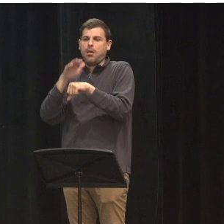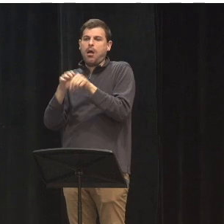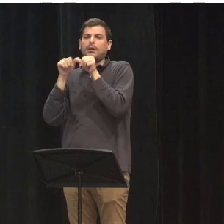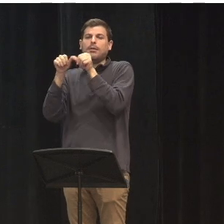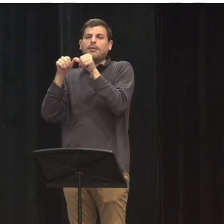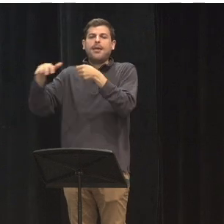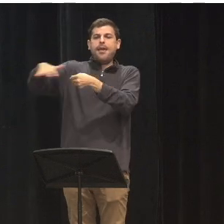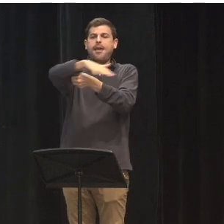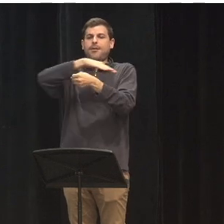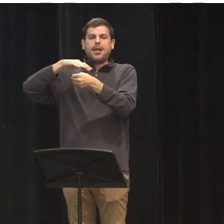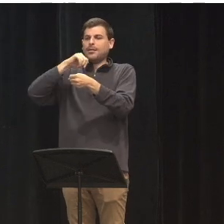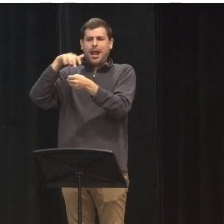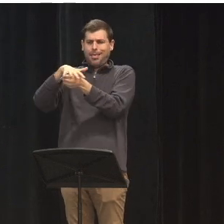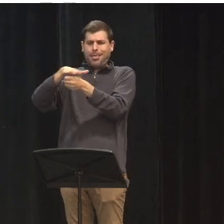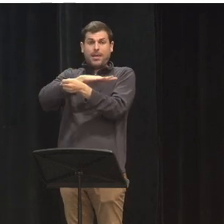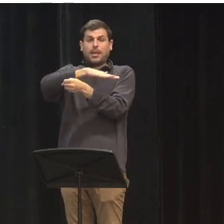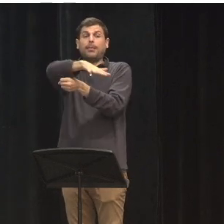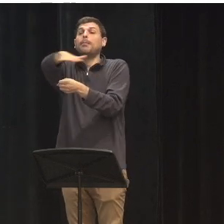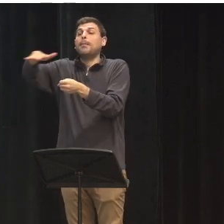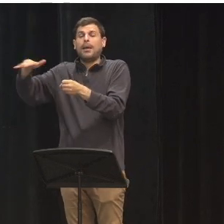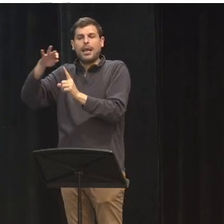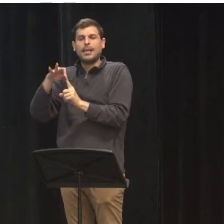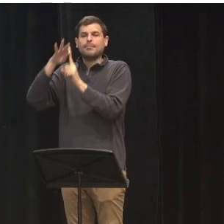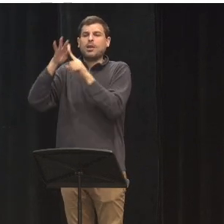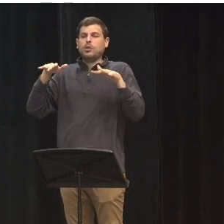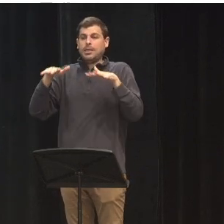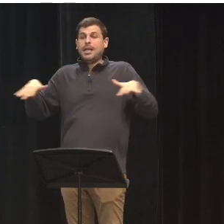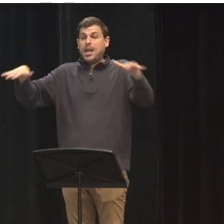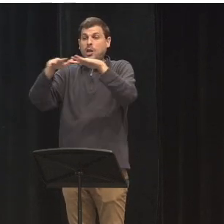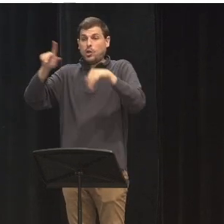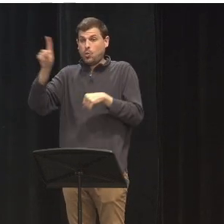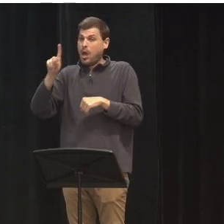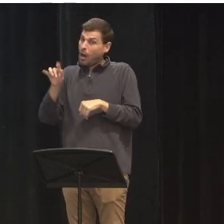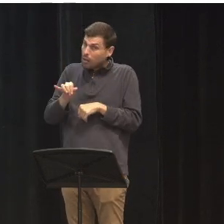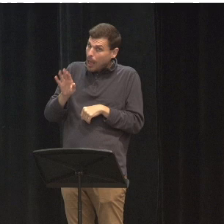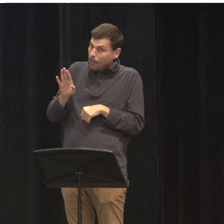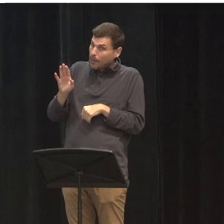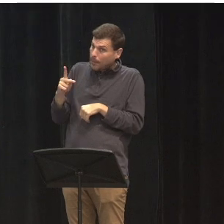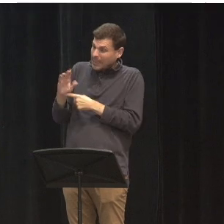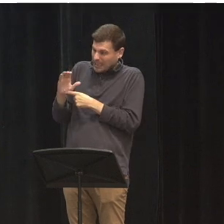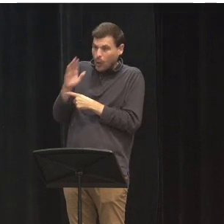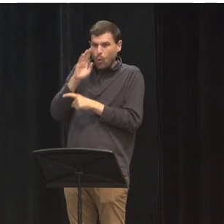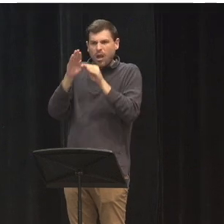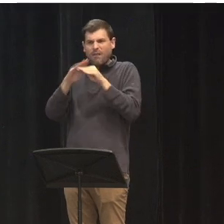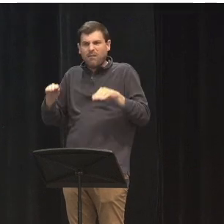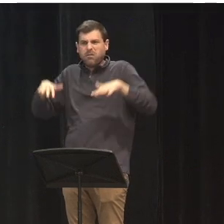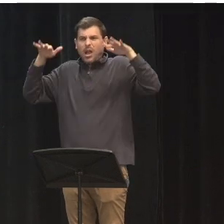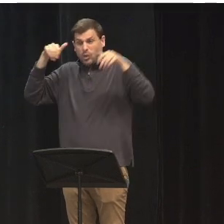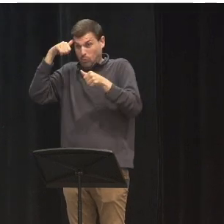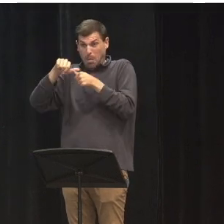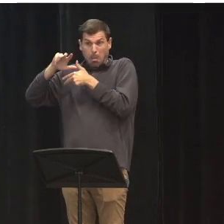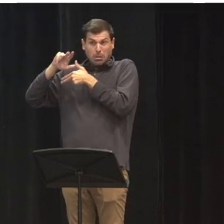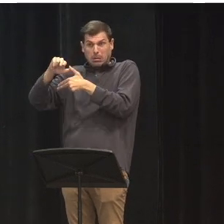neighboring areas in our community, particularly those that were, unlike most of Battery Park City, flooded and acutely affected during Superstorm